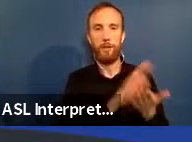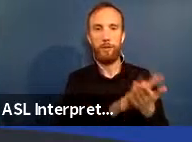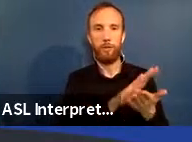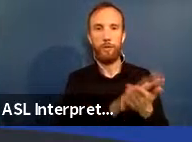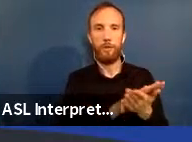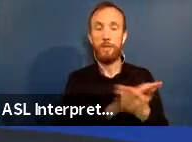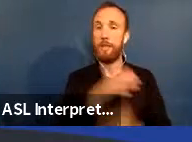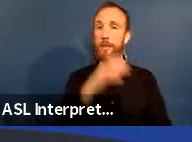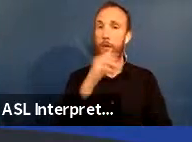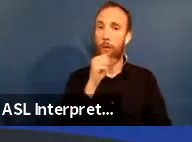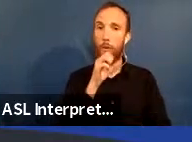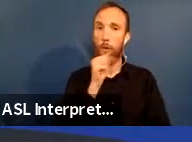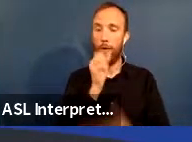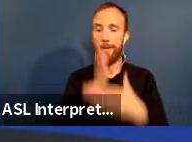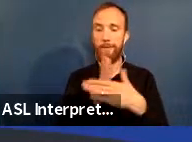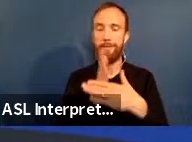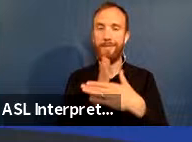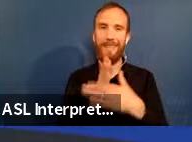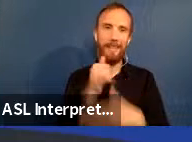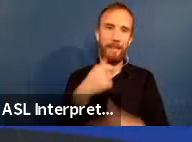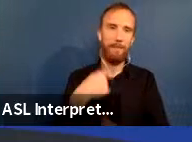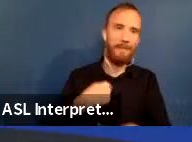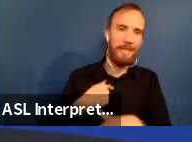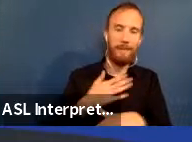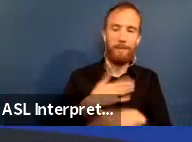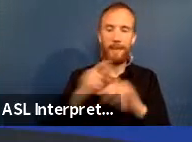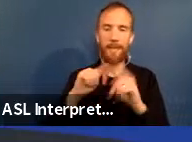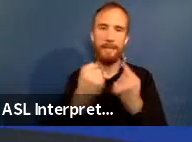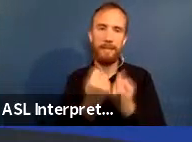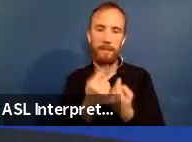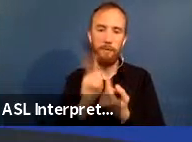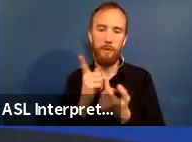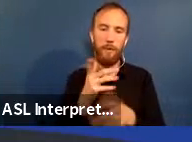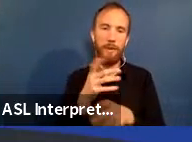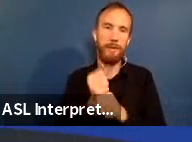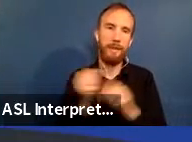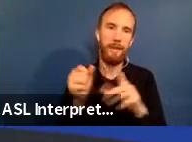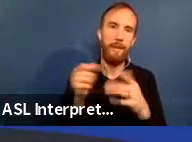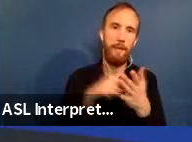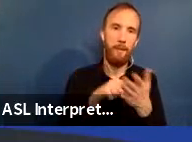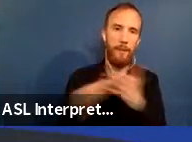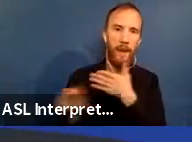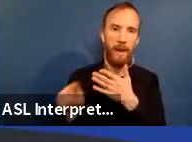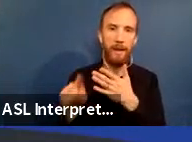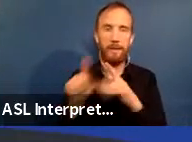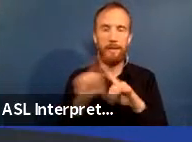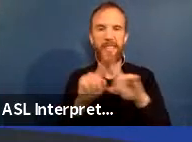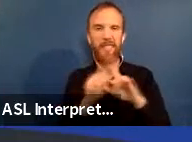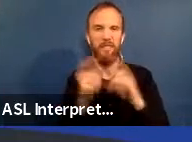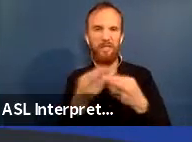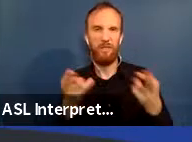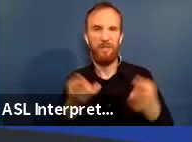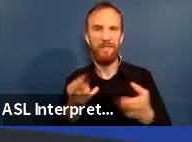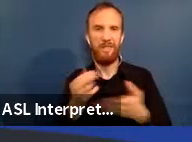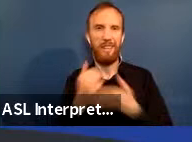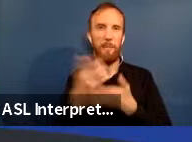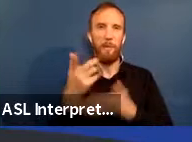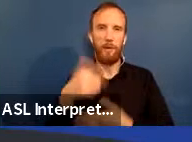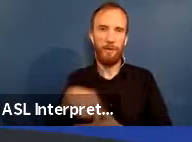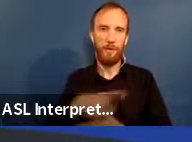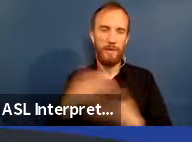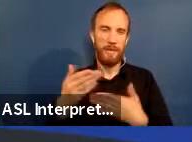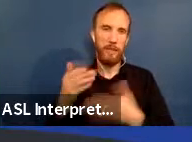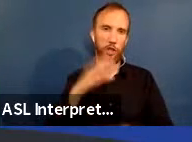the team who are here with us get the pay and the resources we need to do this right work for the youth in Chicago. So